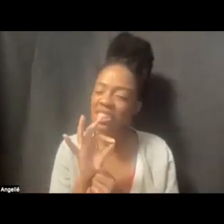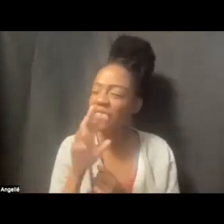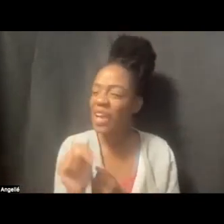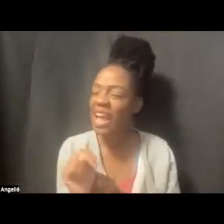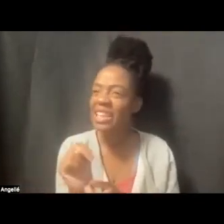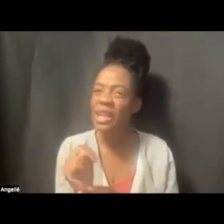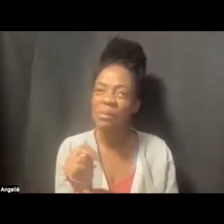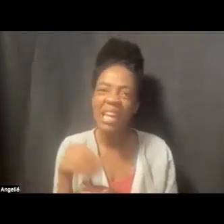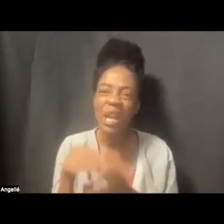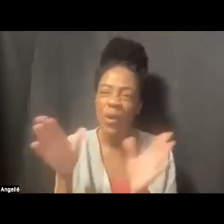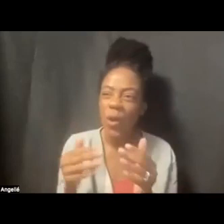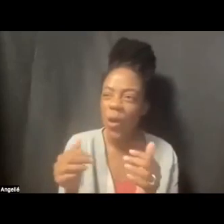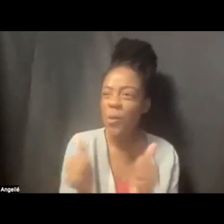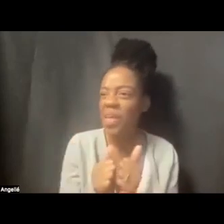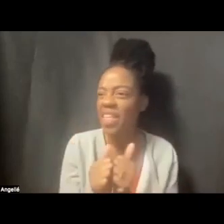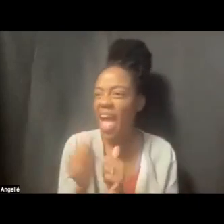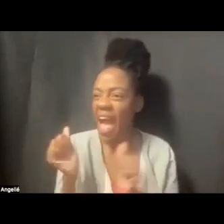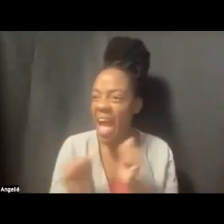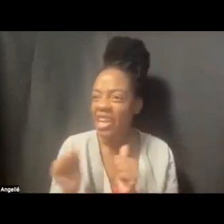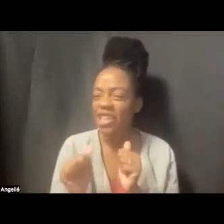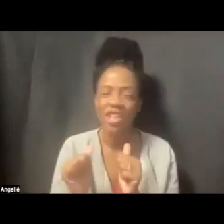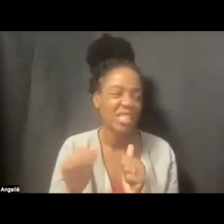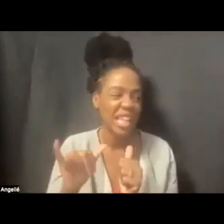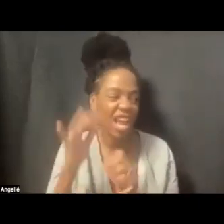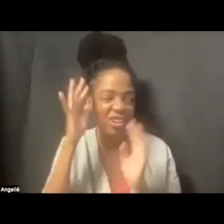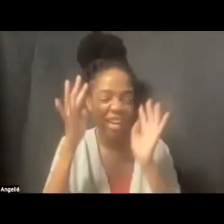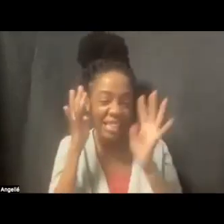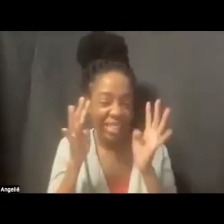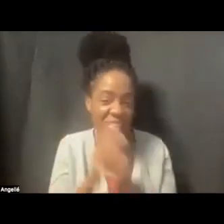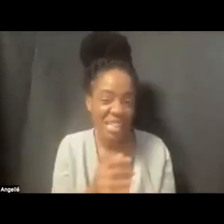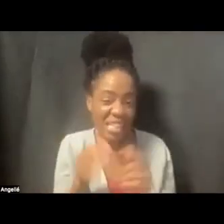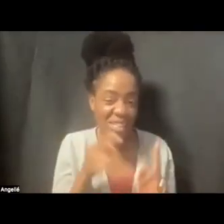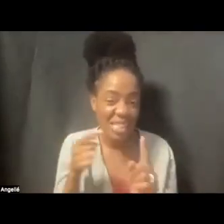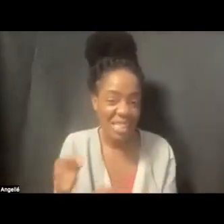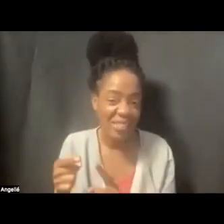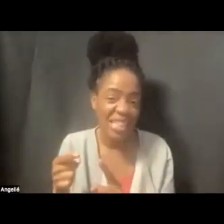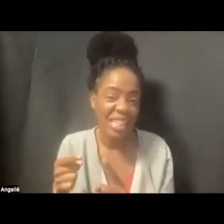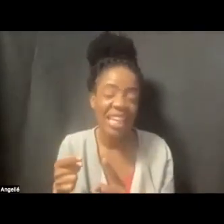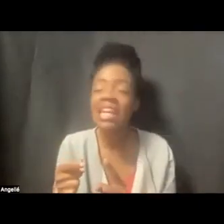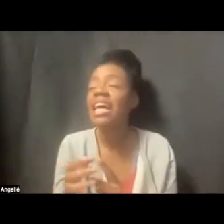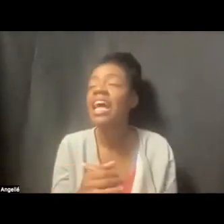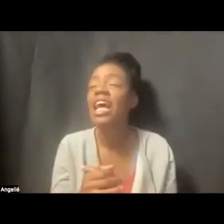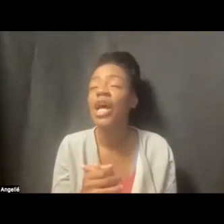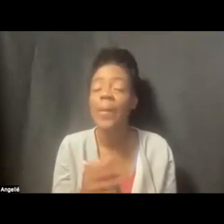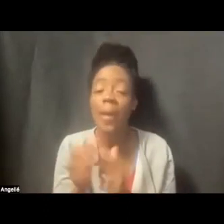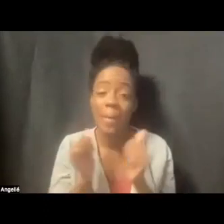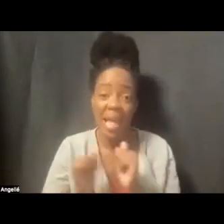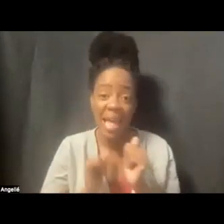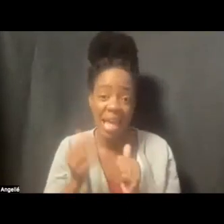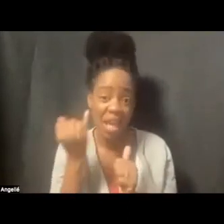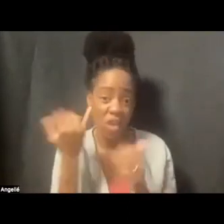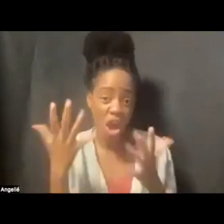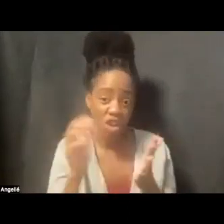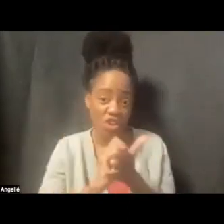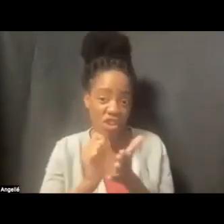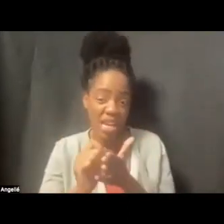room with actors and being creative. And especially when you get, like, I feel like with the play, even if I've written the play and I